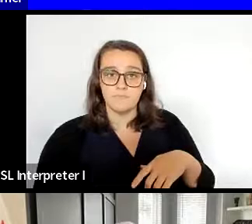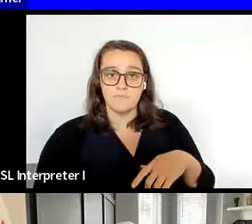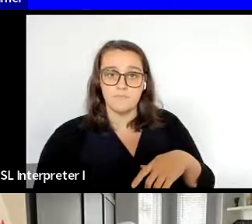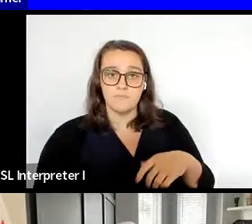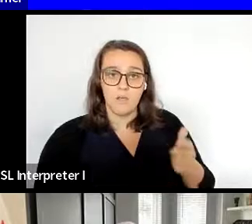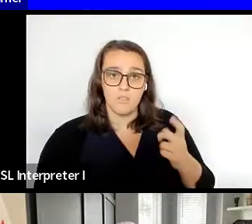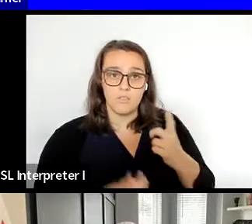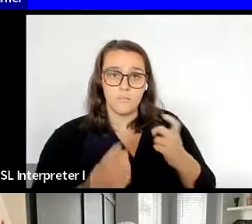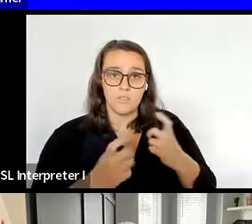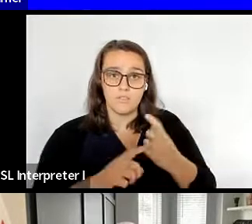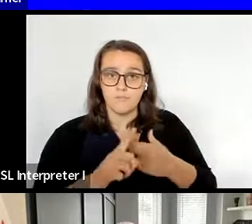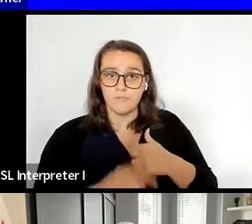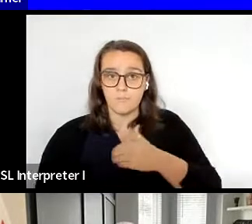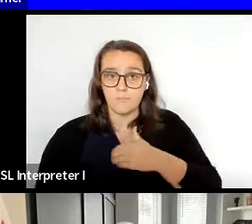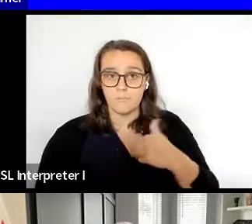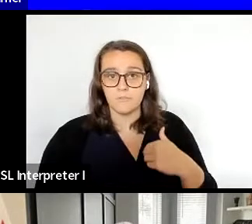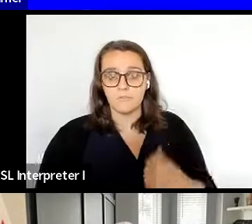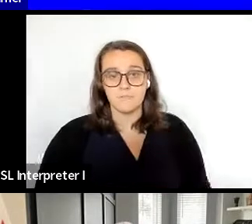from members?